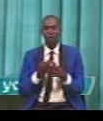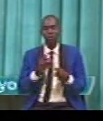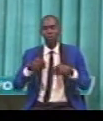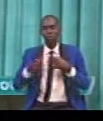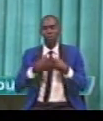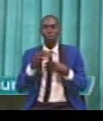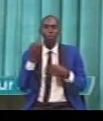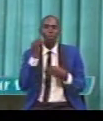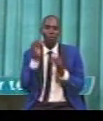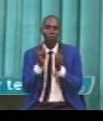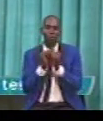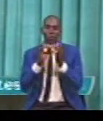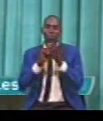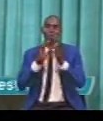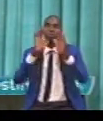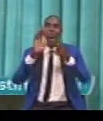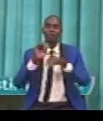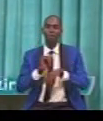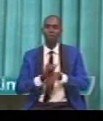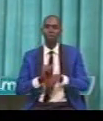miracle.